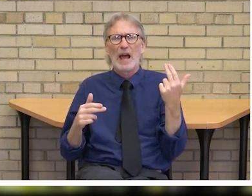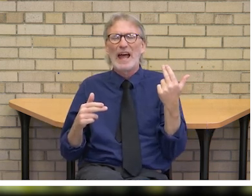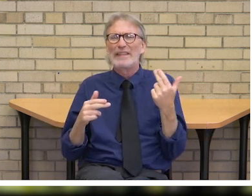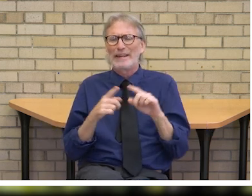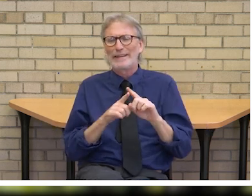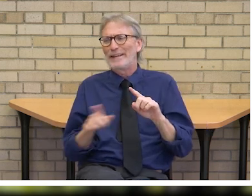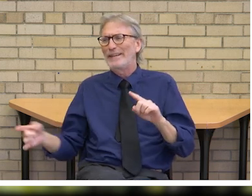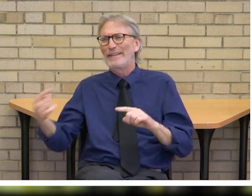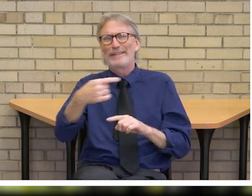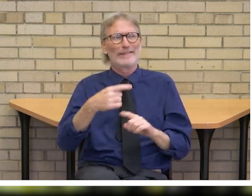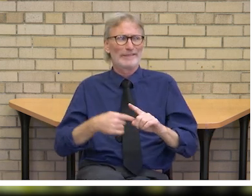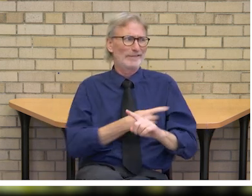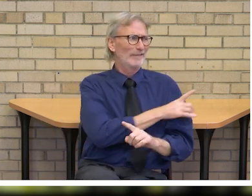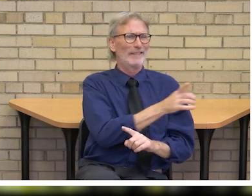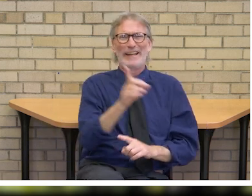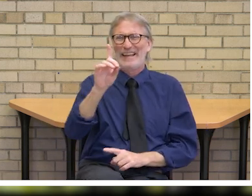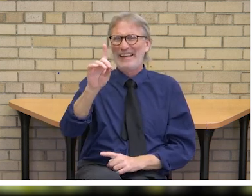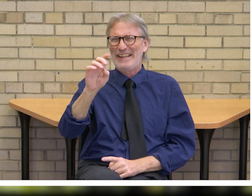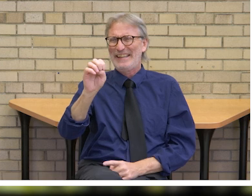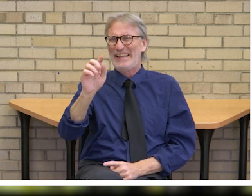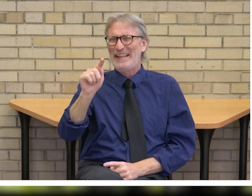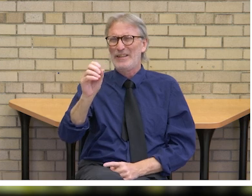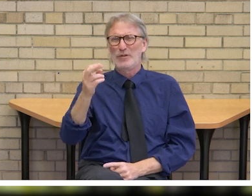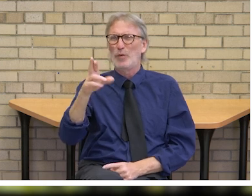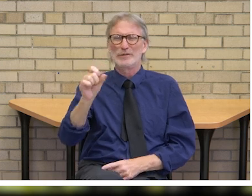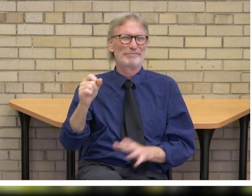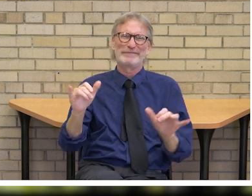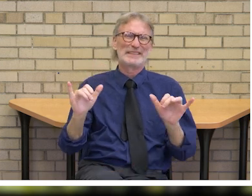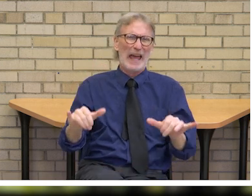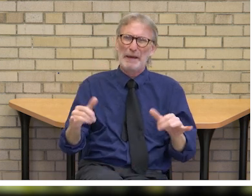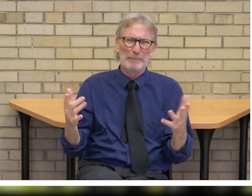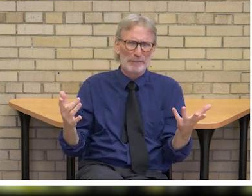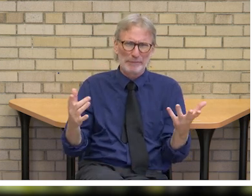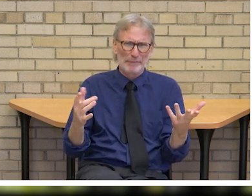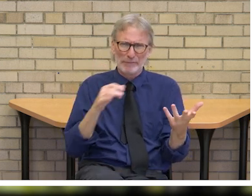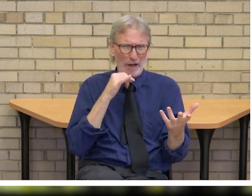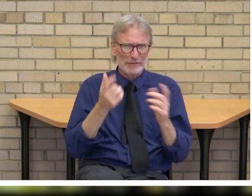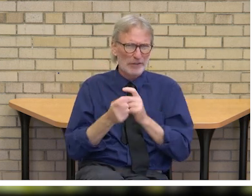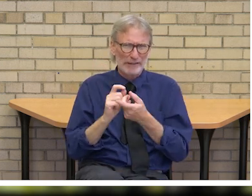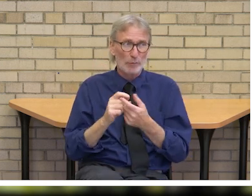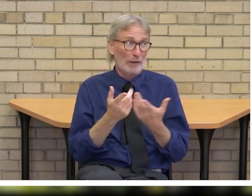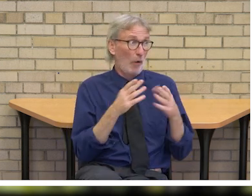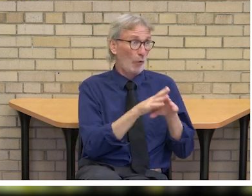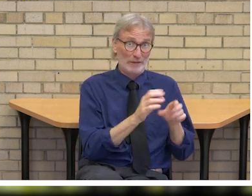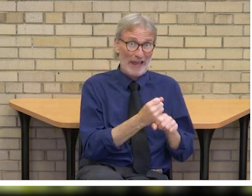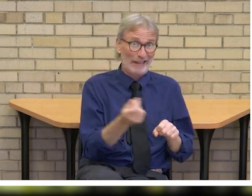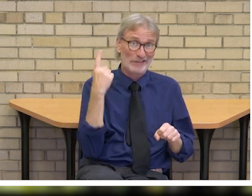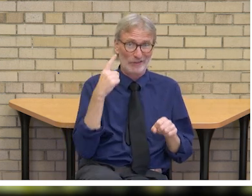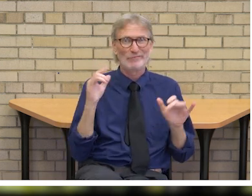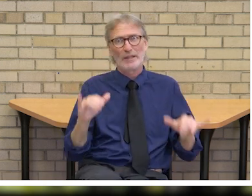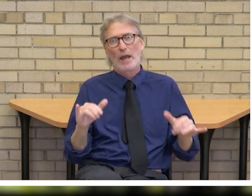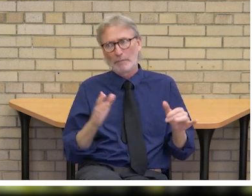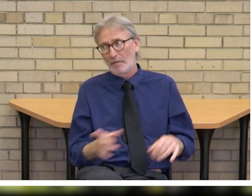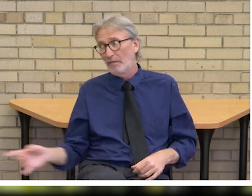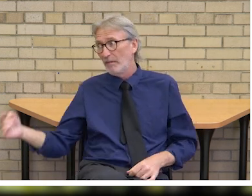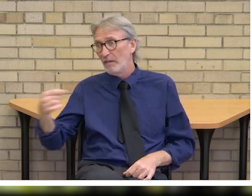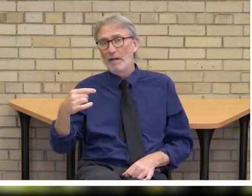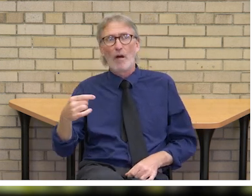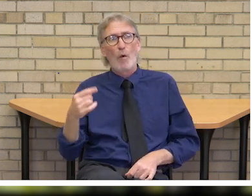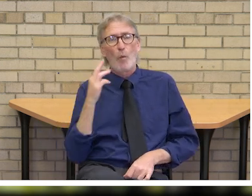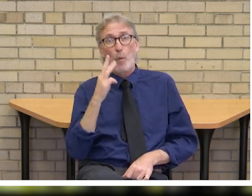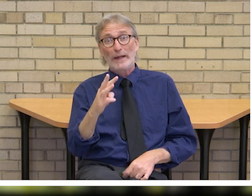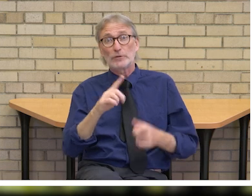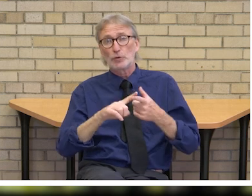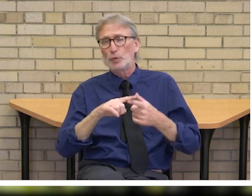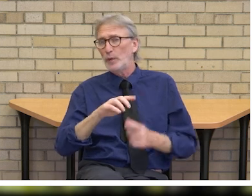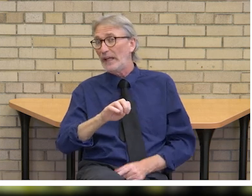the same as it has since the closure last year. So if you were west heading east,